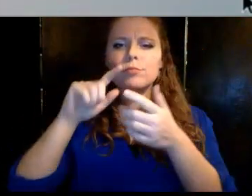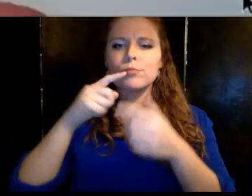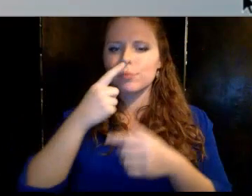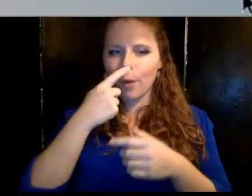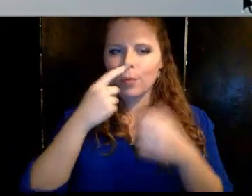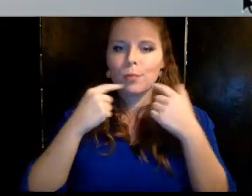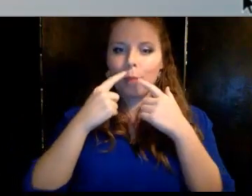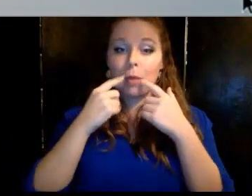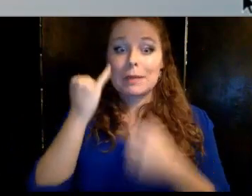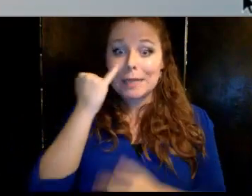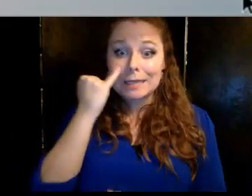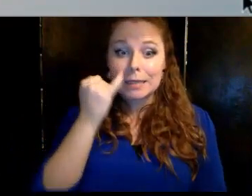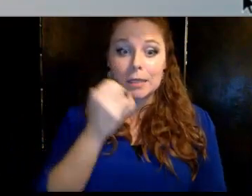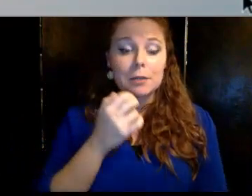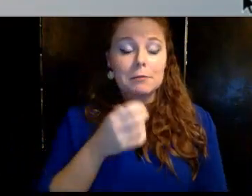the mouth,